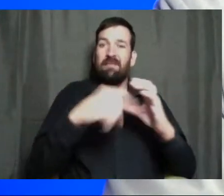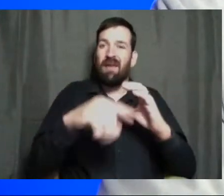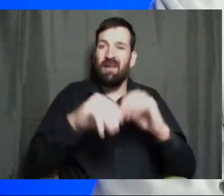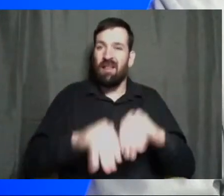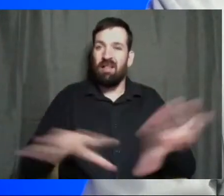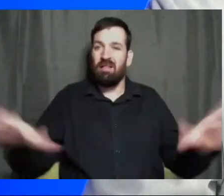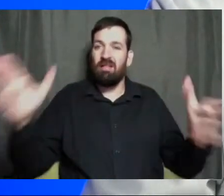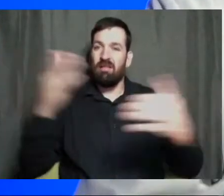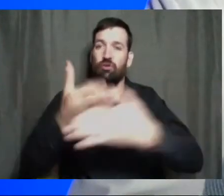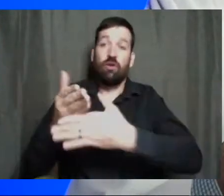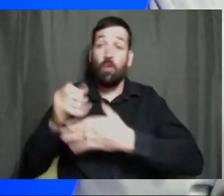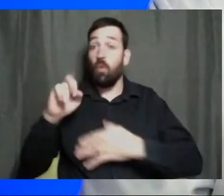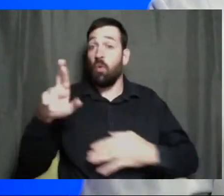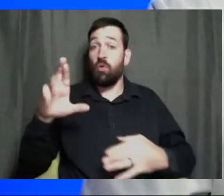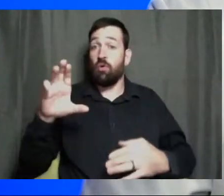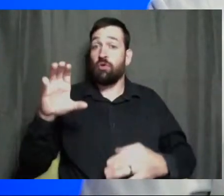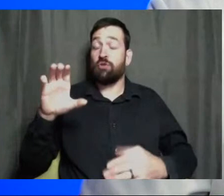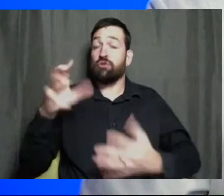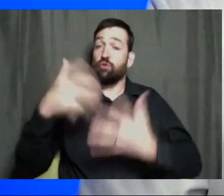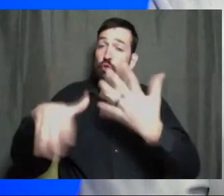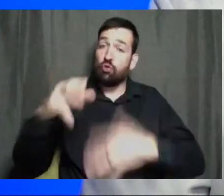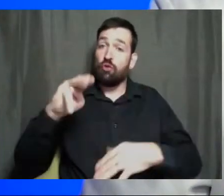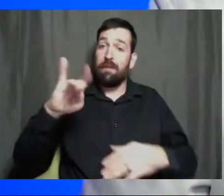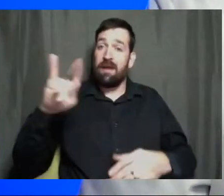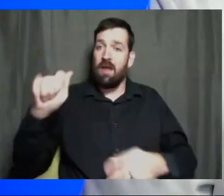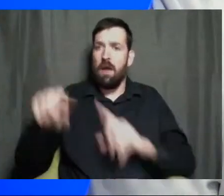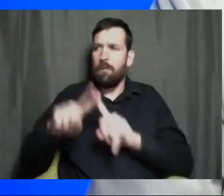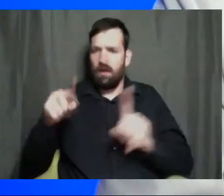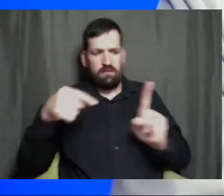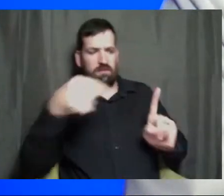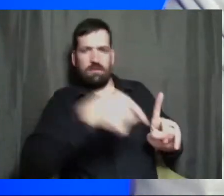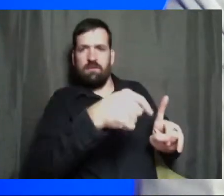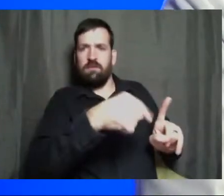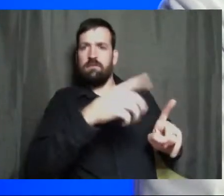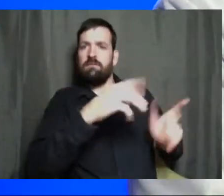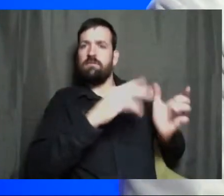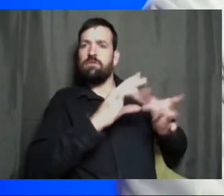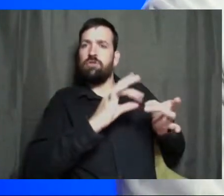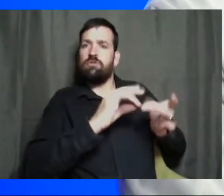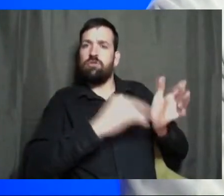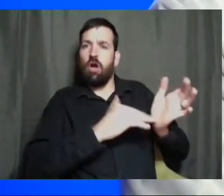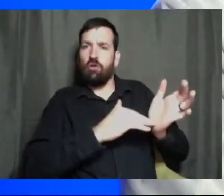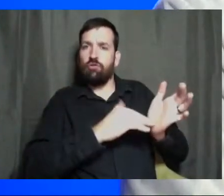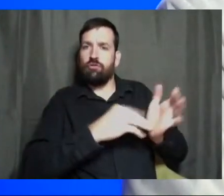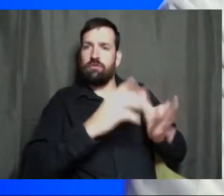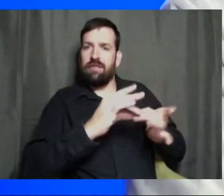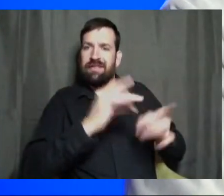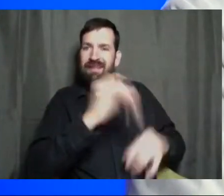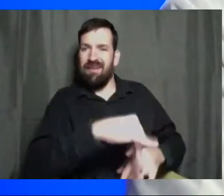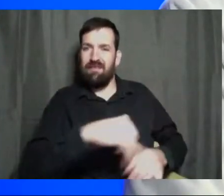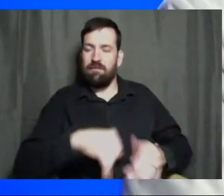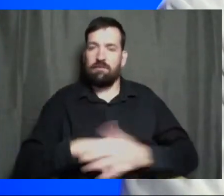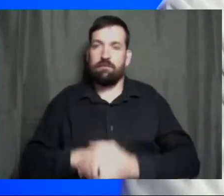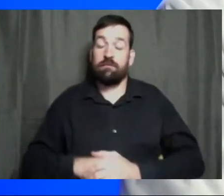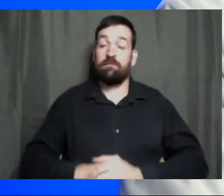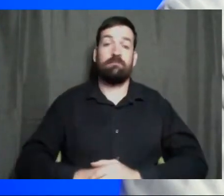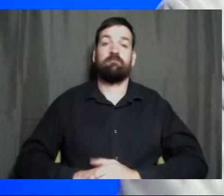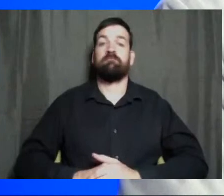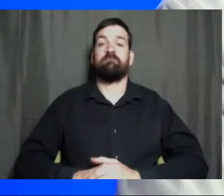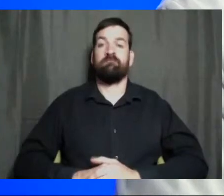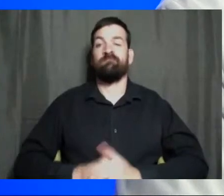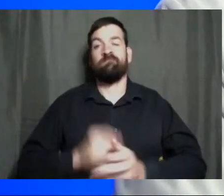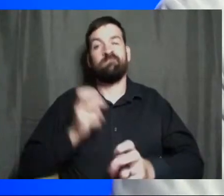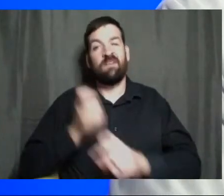media, and people will say, "But this doctor says this." So it is very difficult. I think the best thing